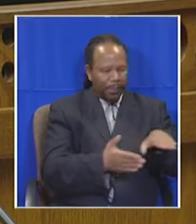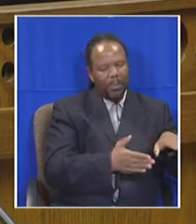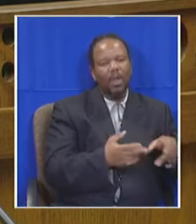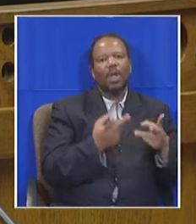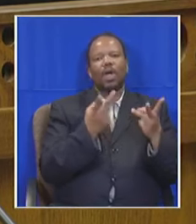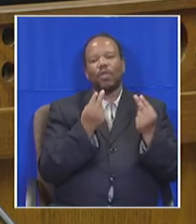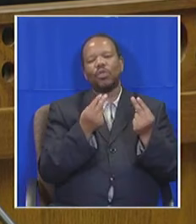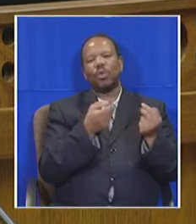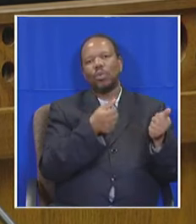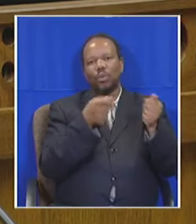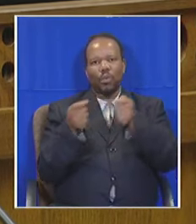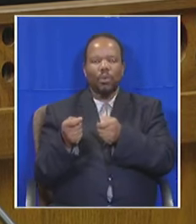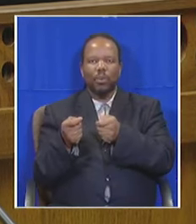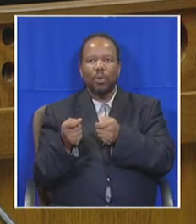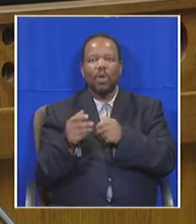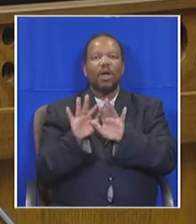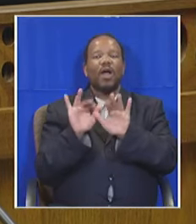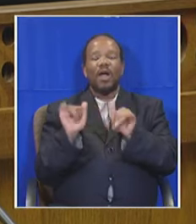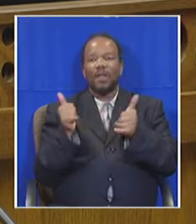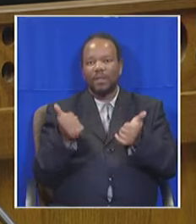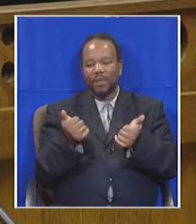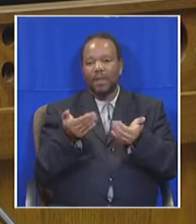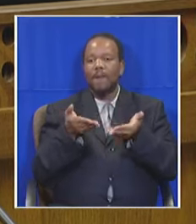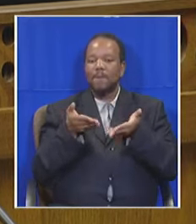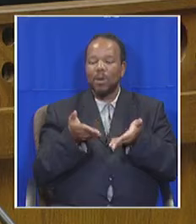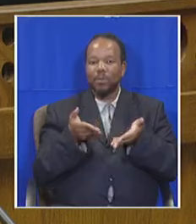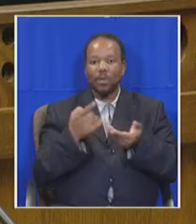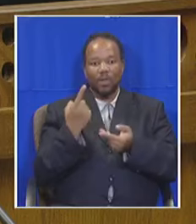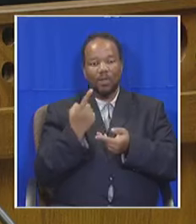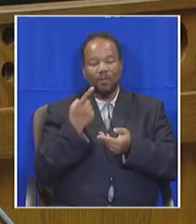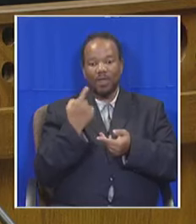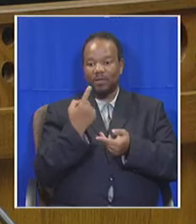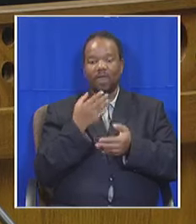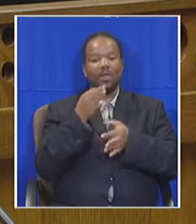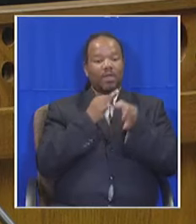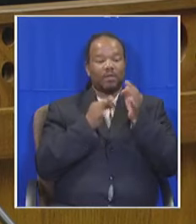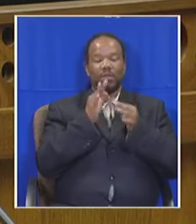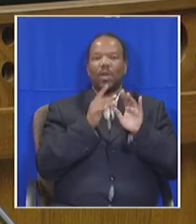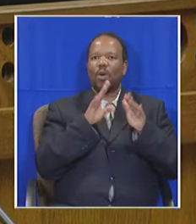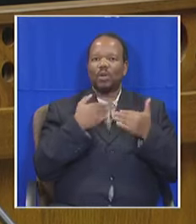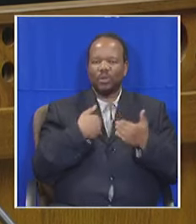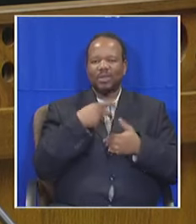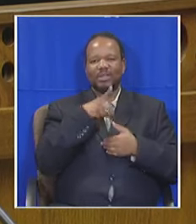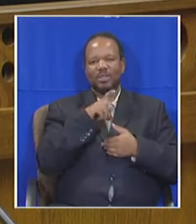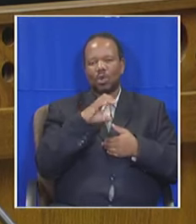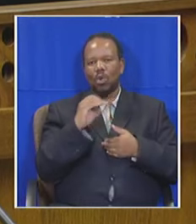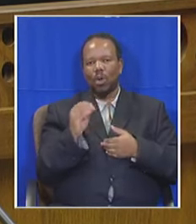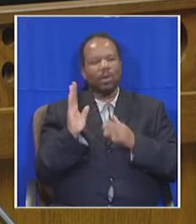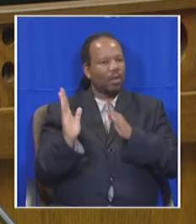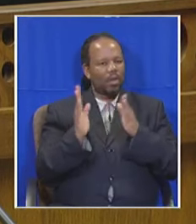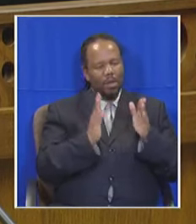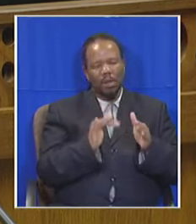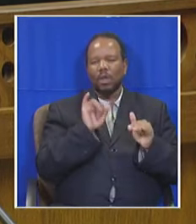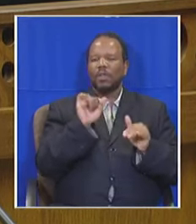people it's supposed to serve must define it for themselves." Now, the curricula of schools and tertiary